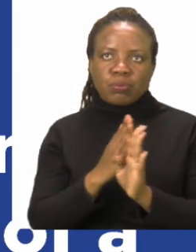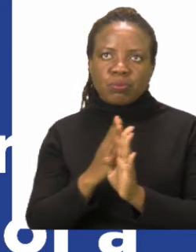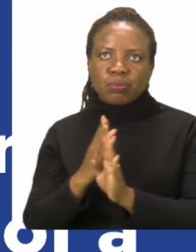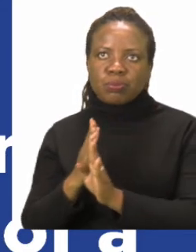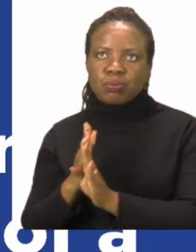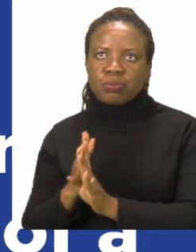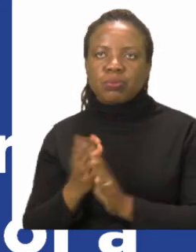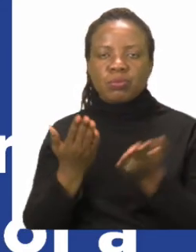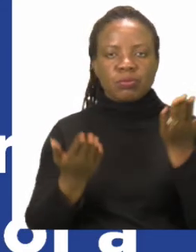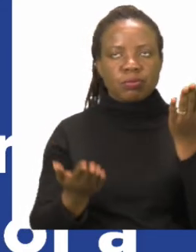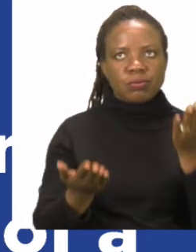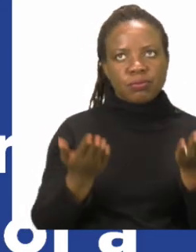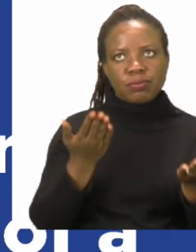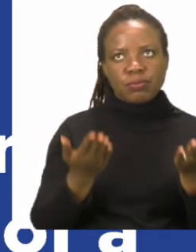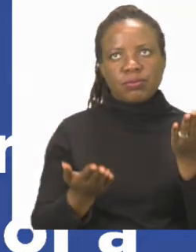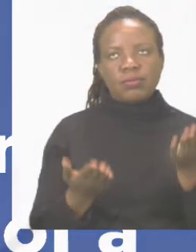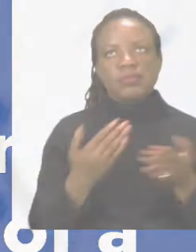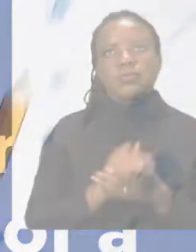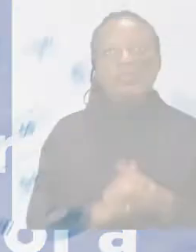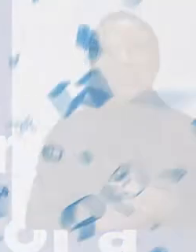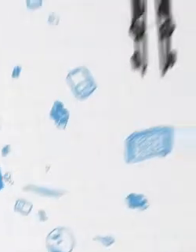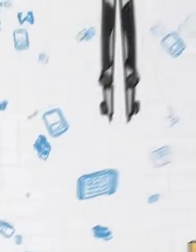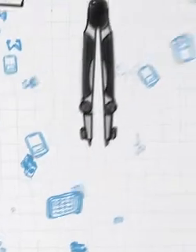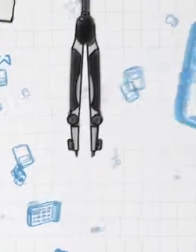to do comparing.